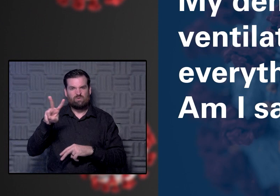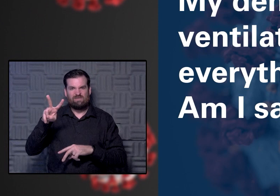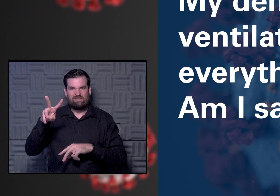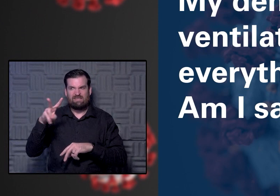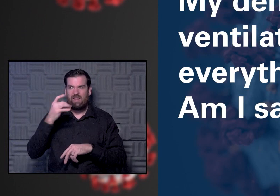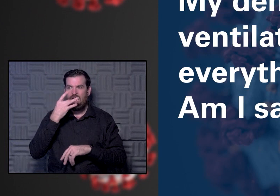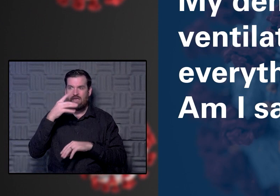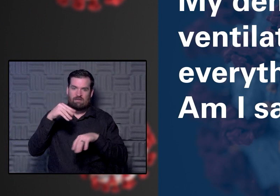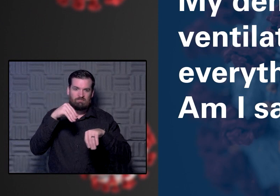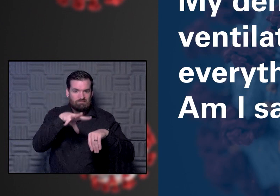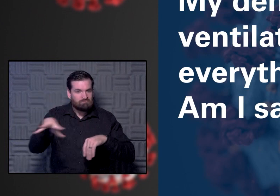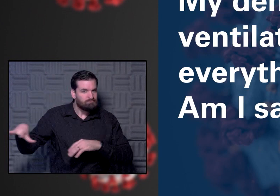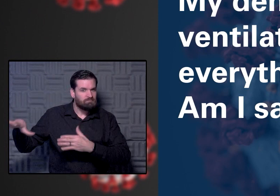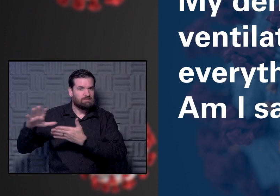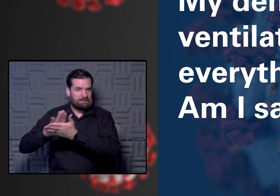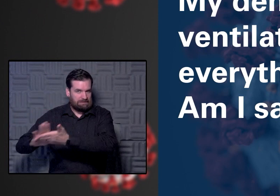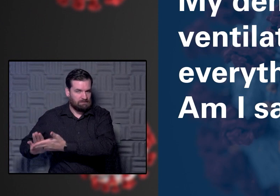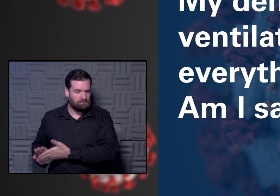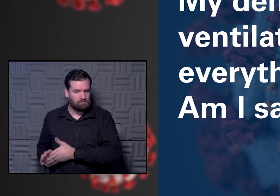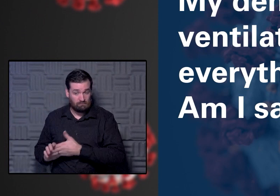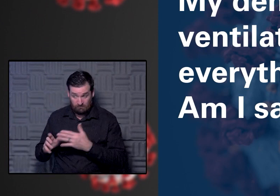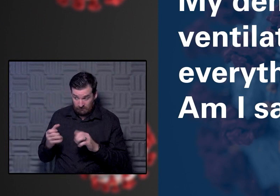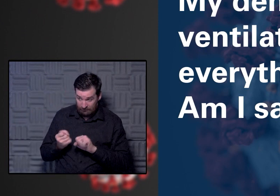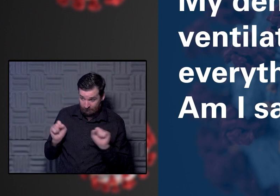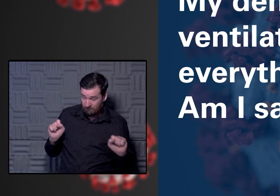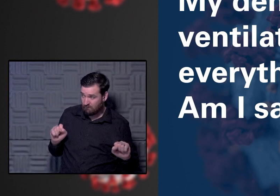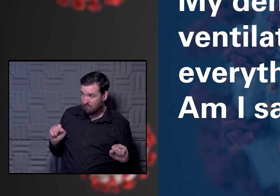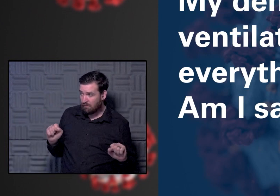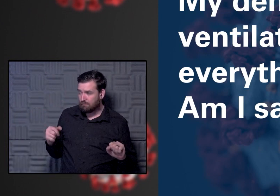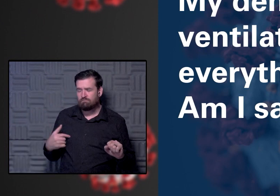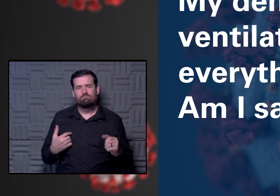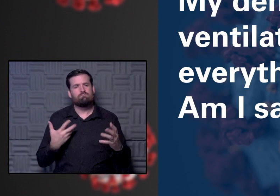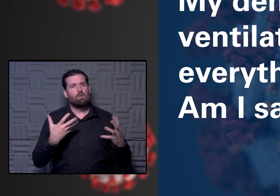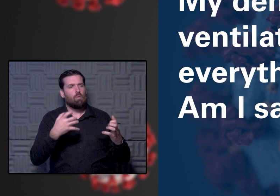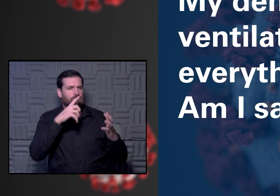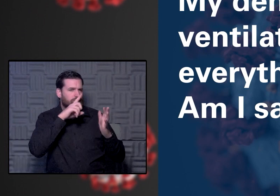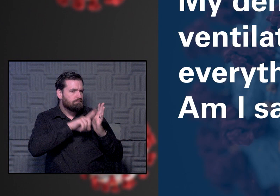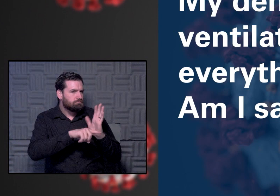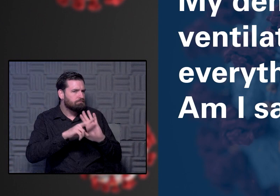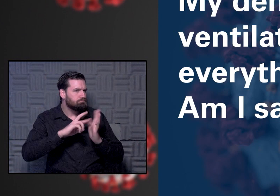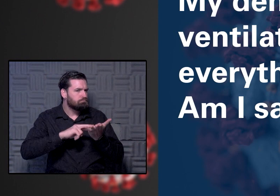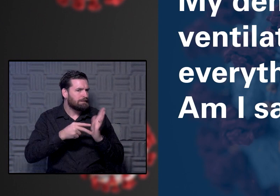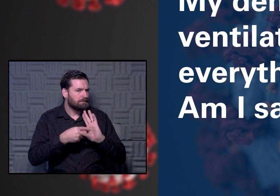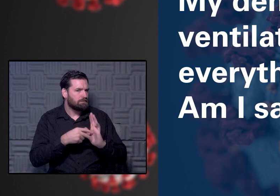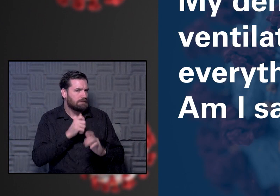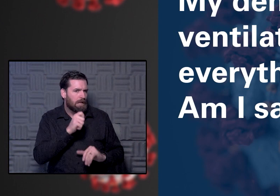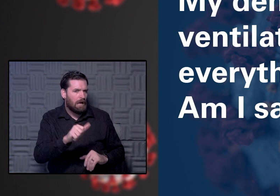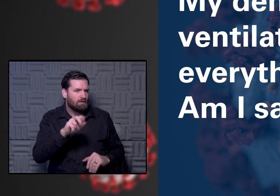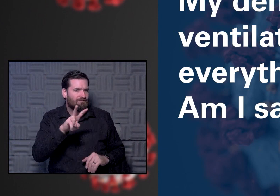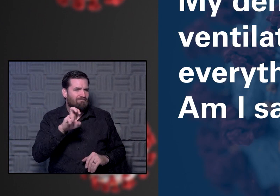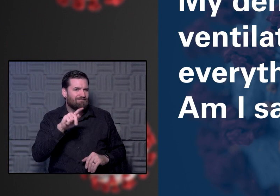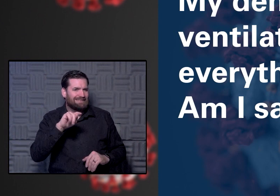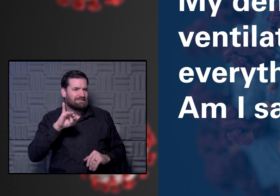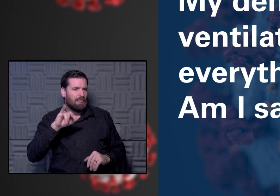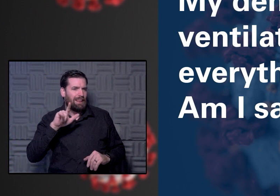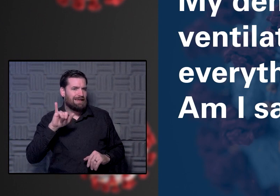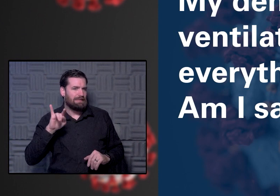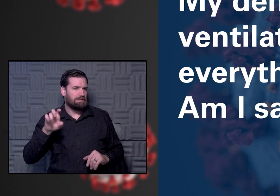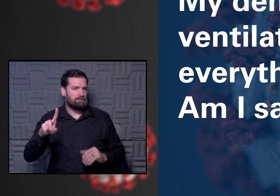safe? Yeah, so I would want to look more into what does it mean to be not ventilated. I